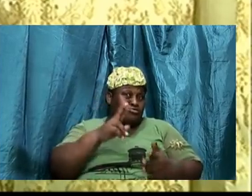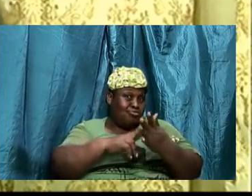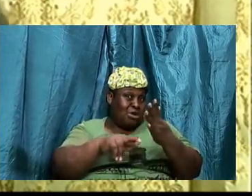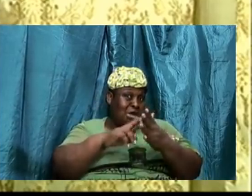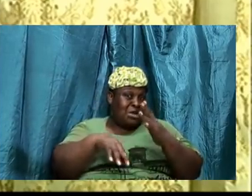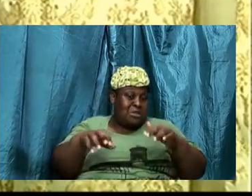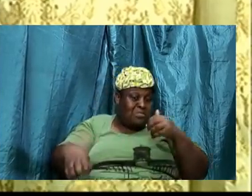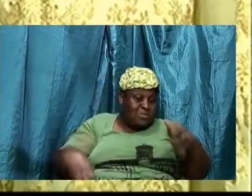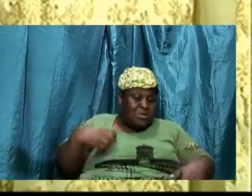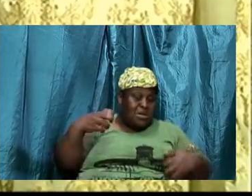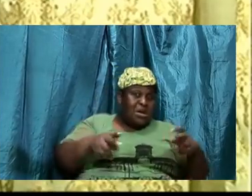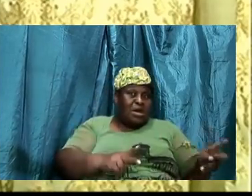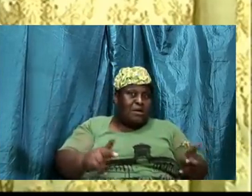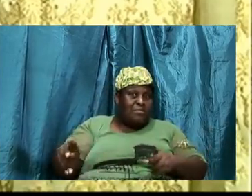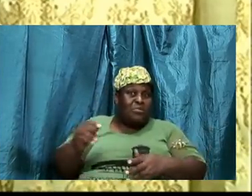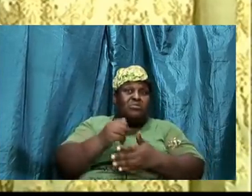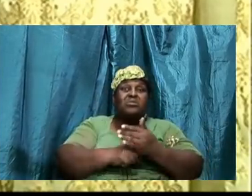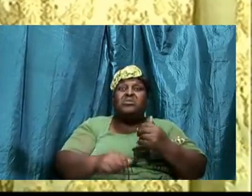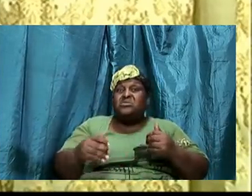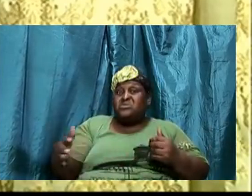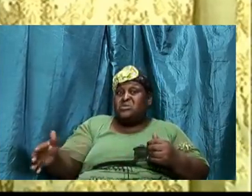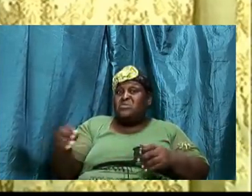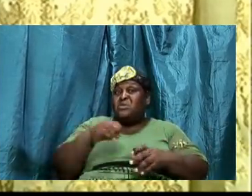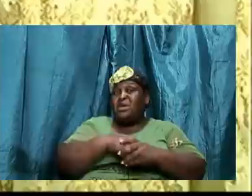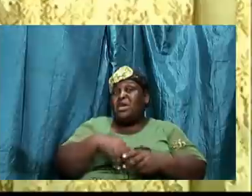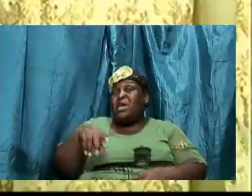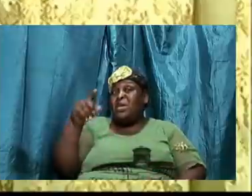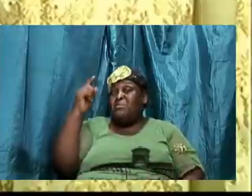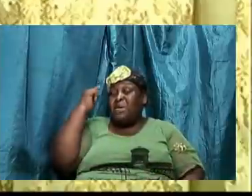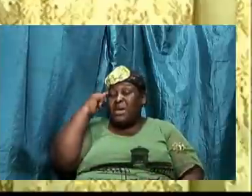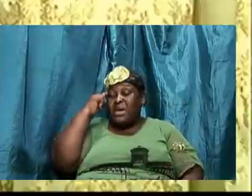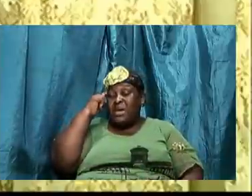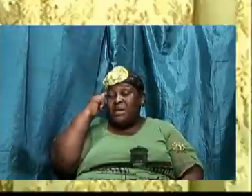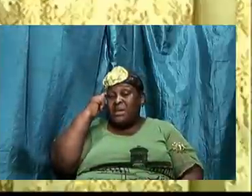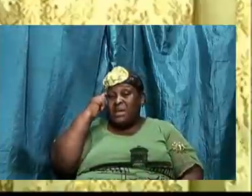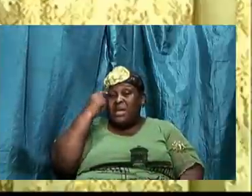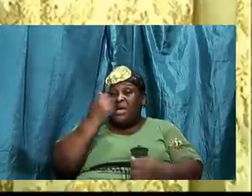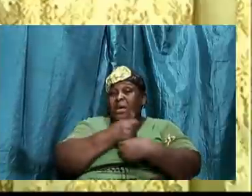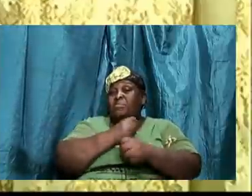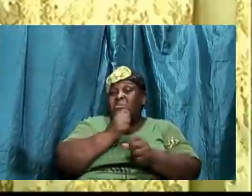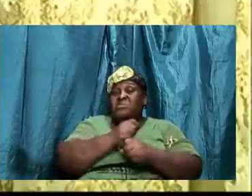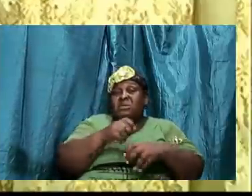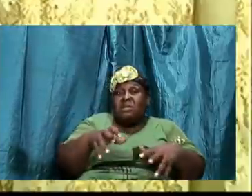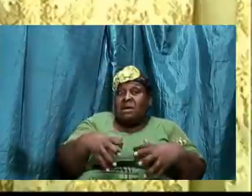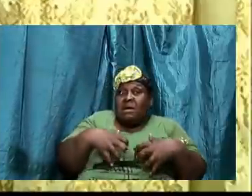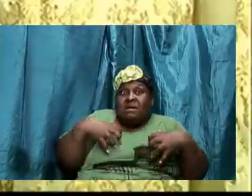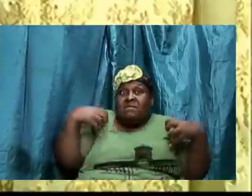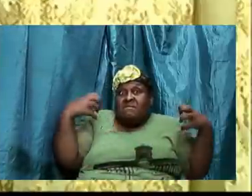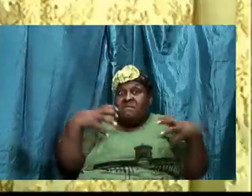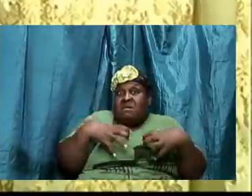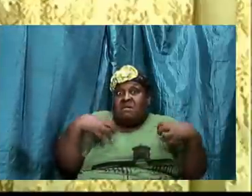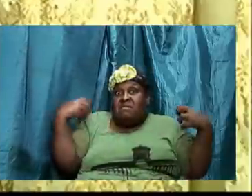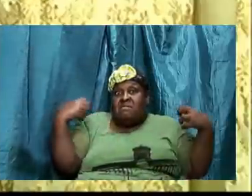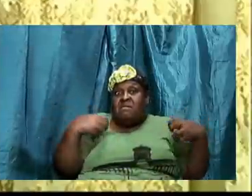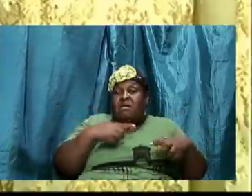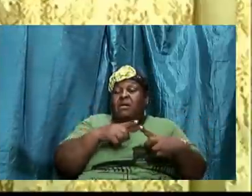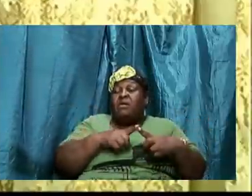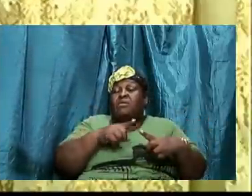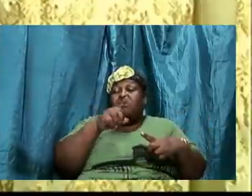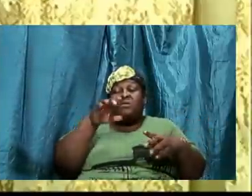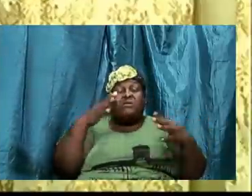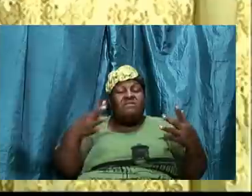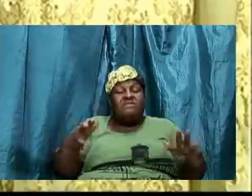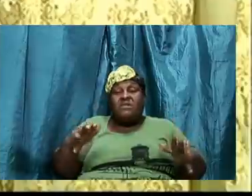him can just inject something in your mind and cause you to just spill out. And when you finish, you can't retract the